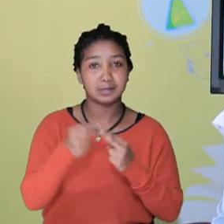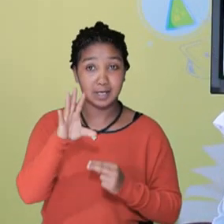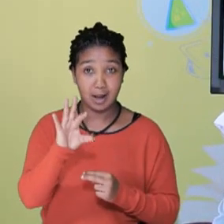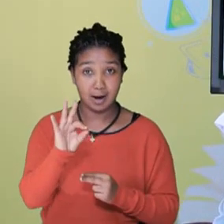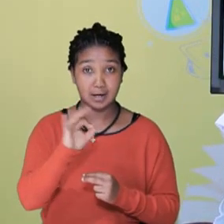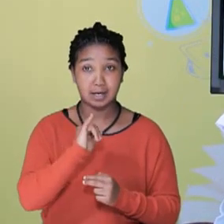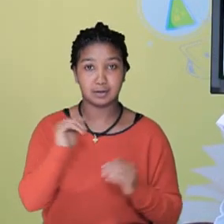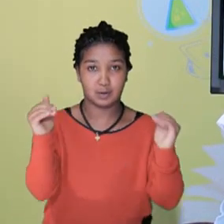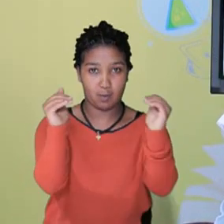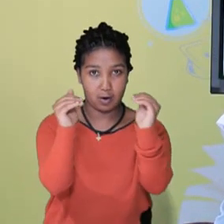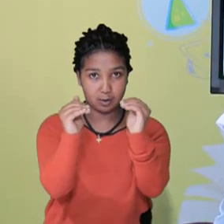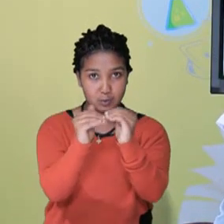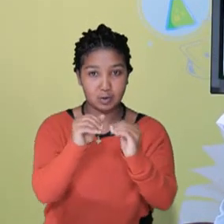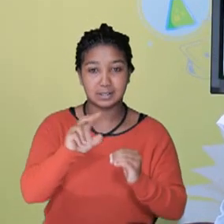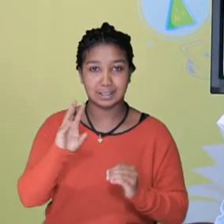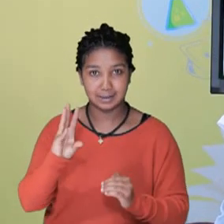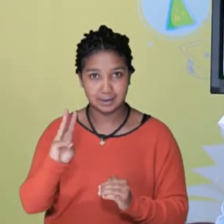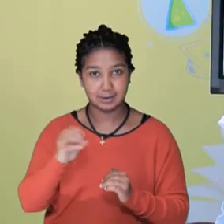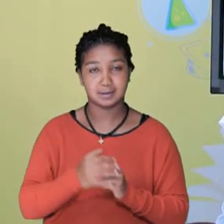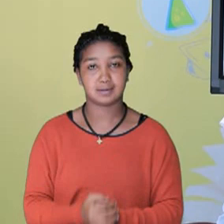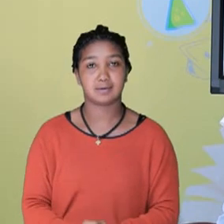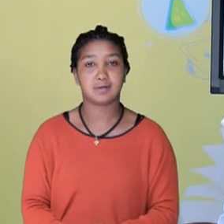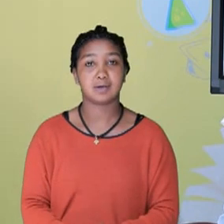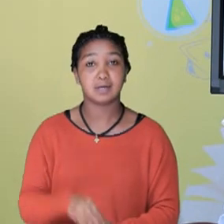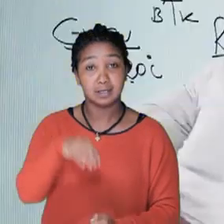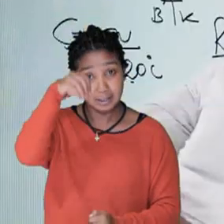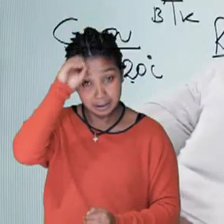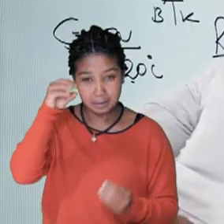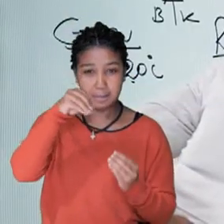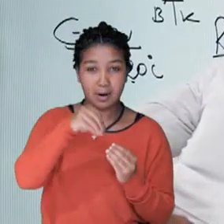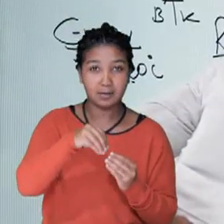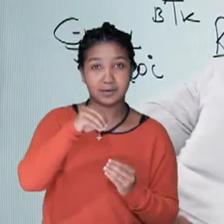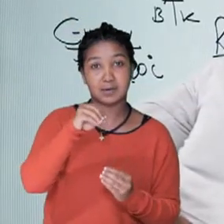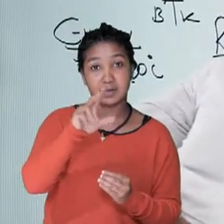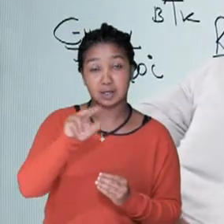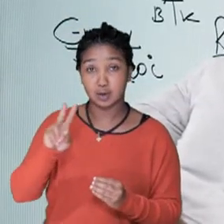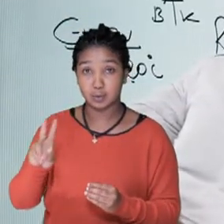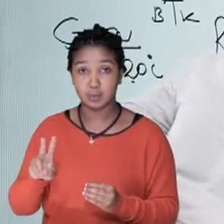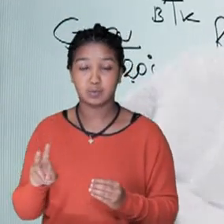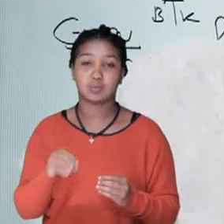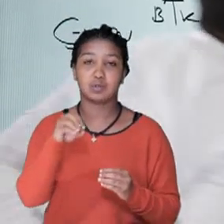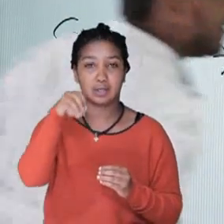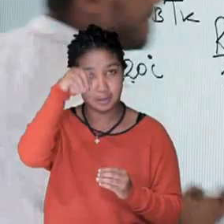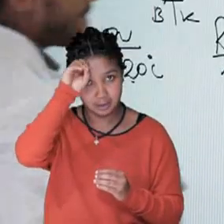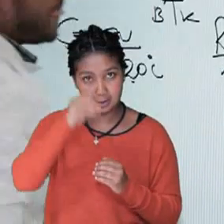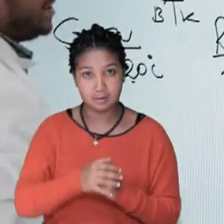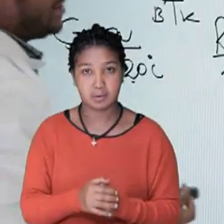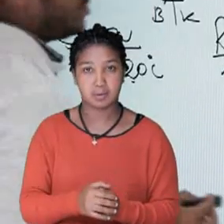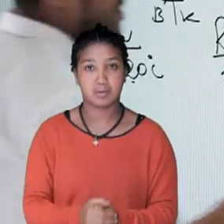is equal to 36 degree plus 32 degree. Here we have a